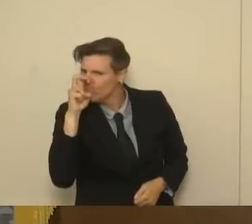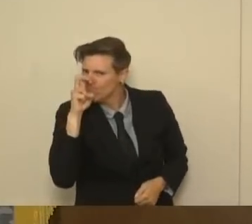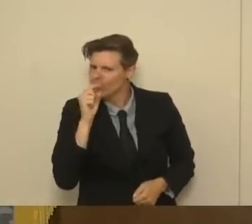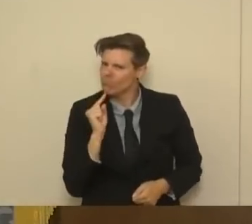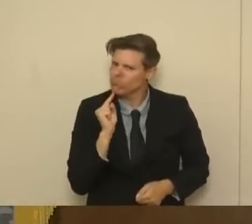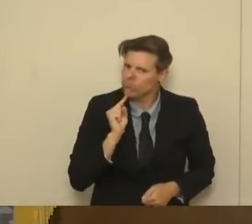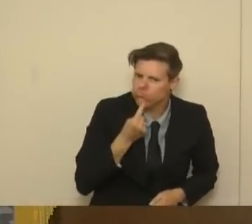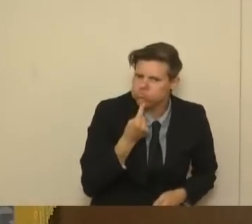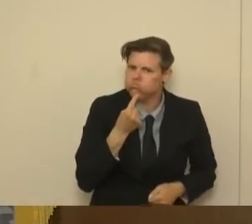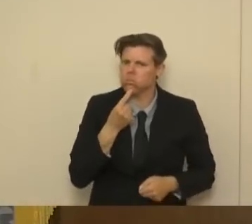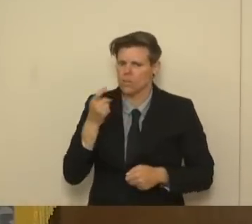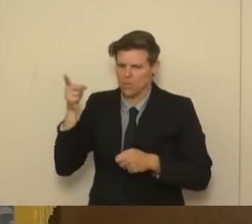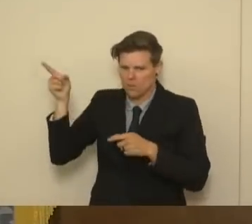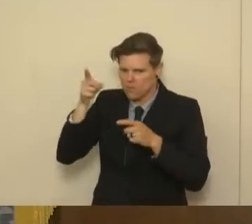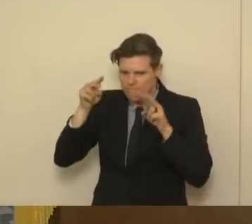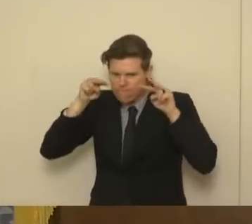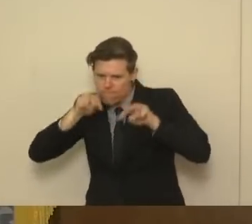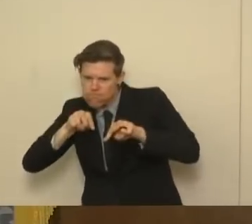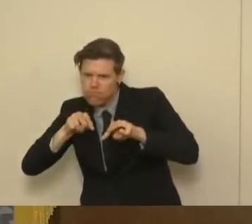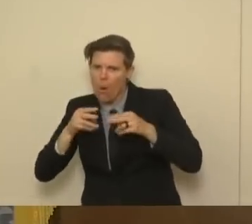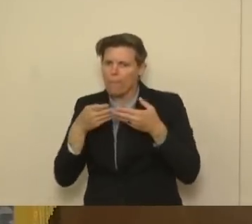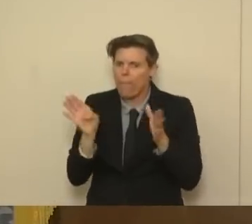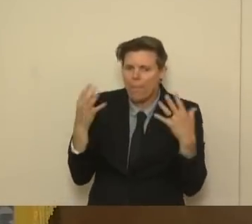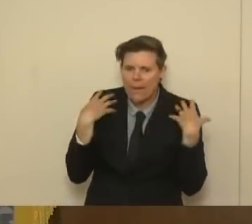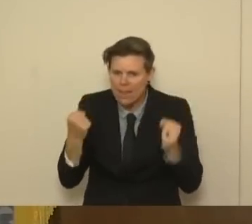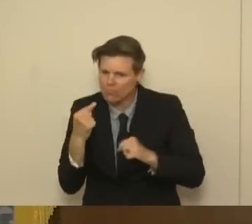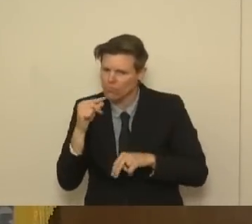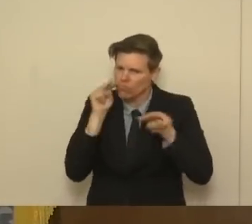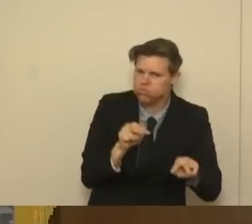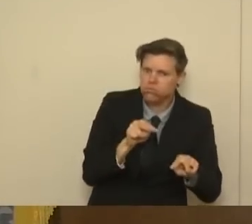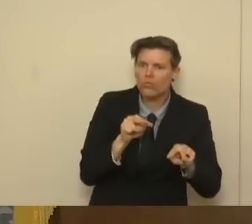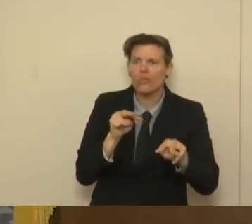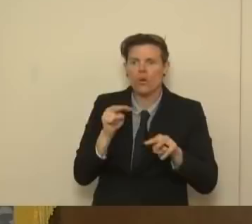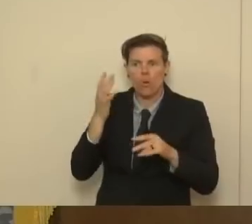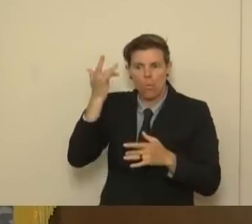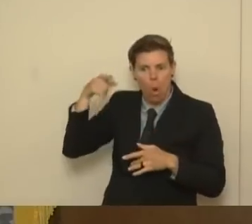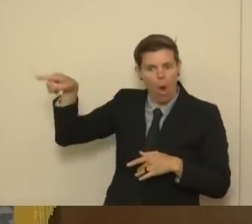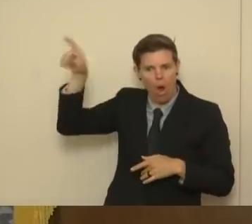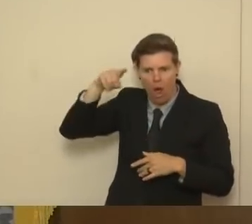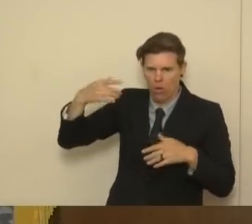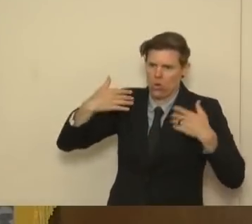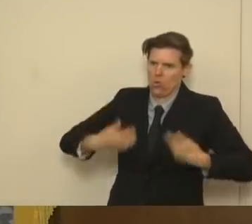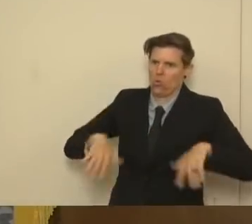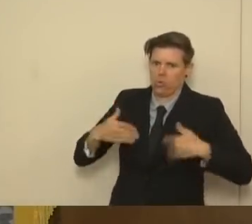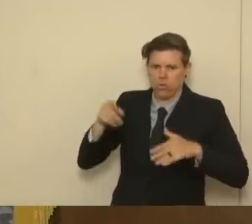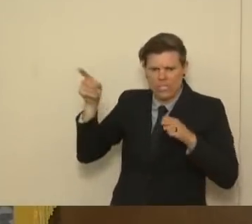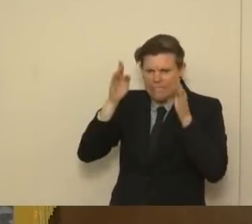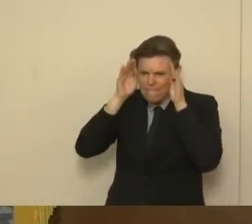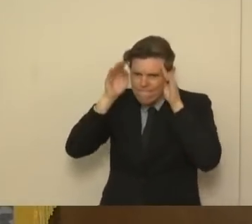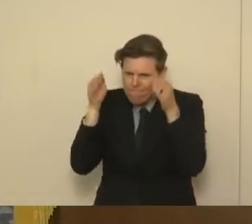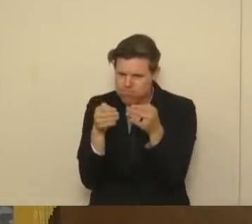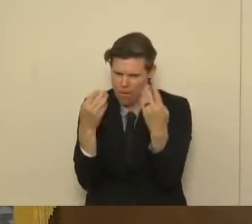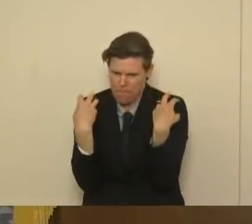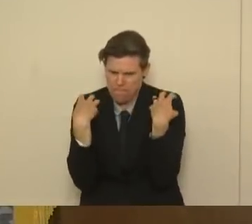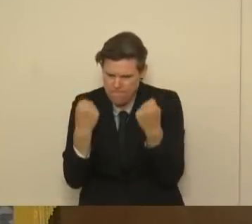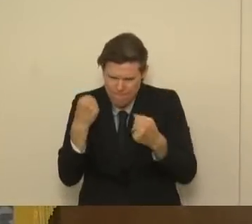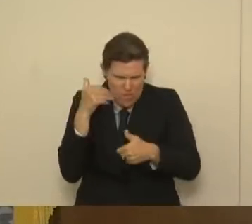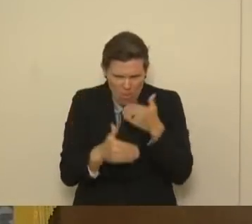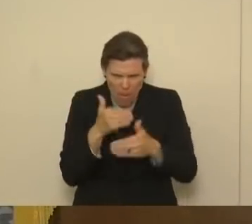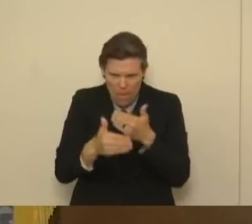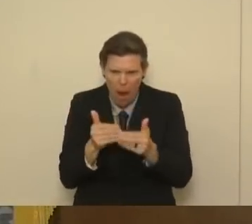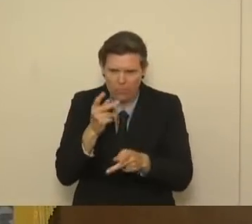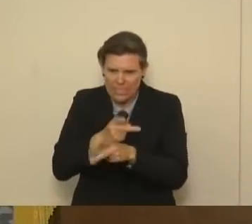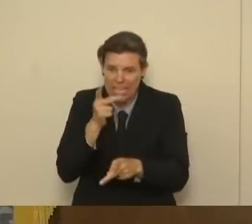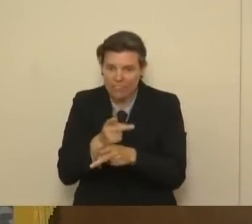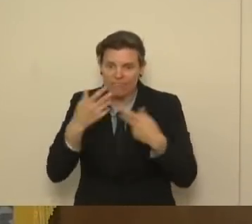Why? Many of the European countries have a really robust investment in public health strategies, and this country hasn't paid